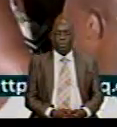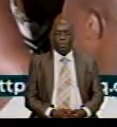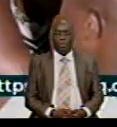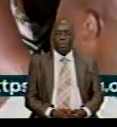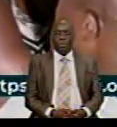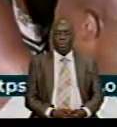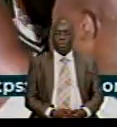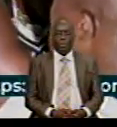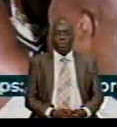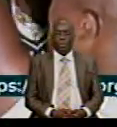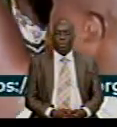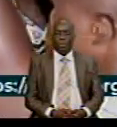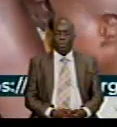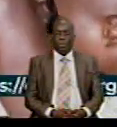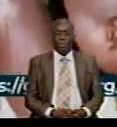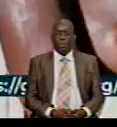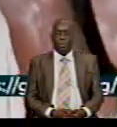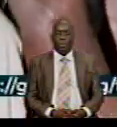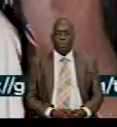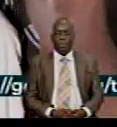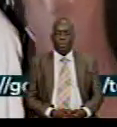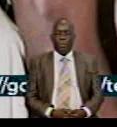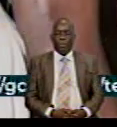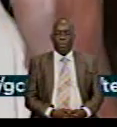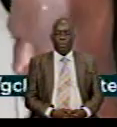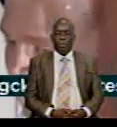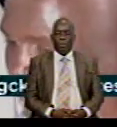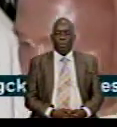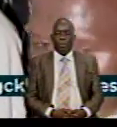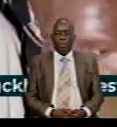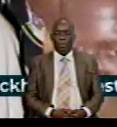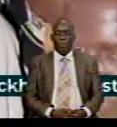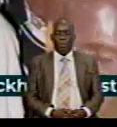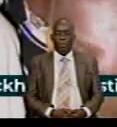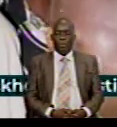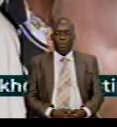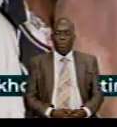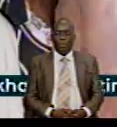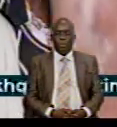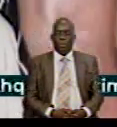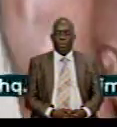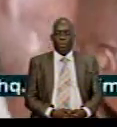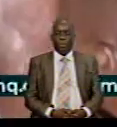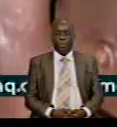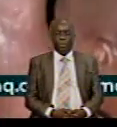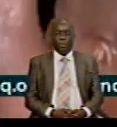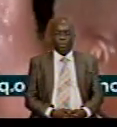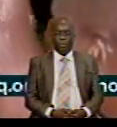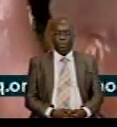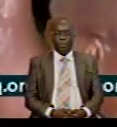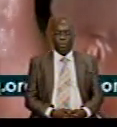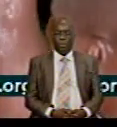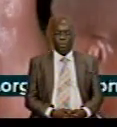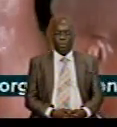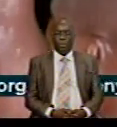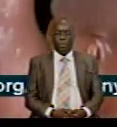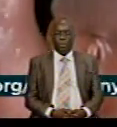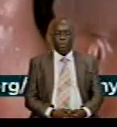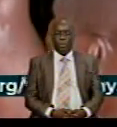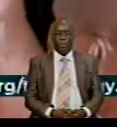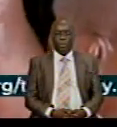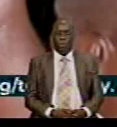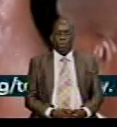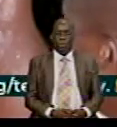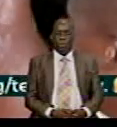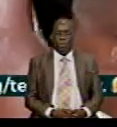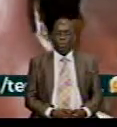Yes. I'm from Nigeria. I got 10 years. But it's really good because that and I